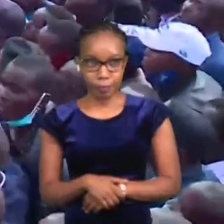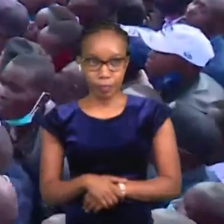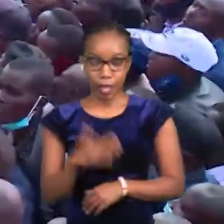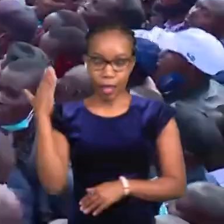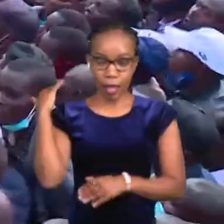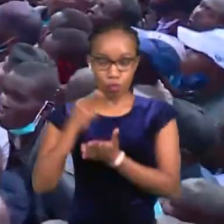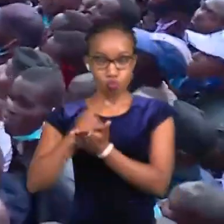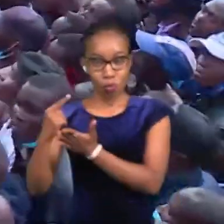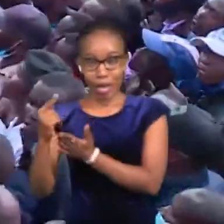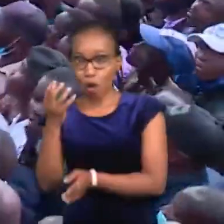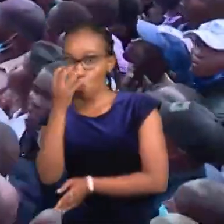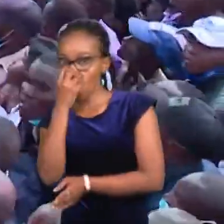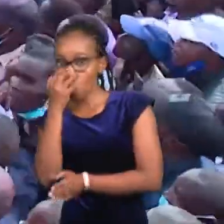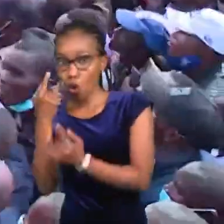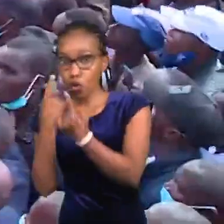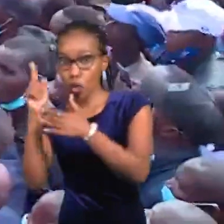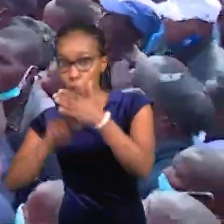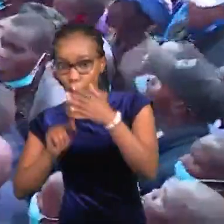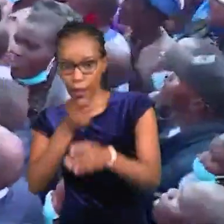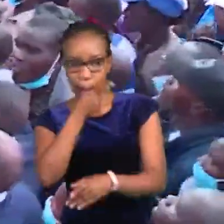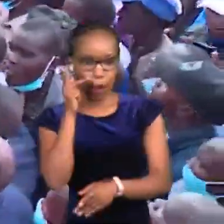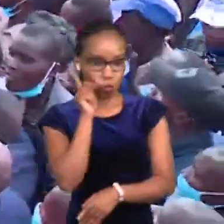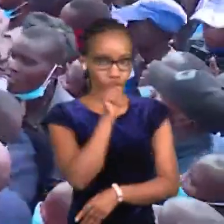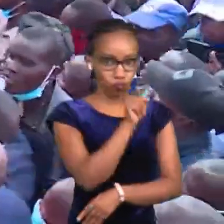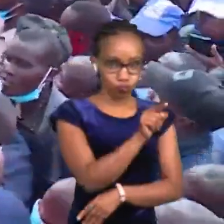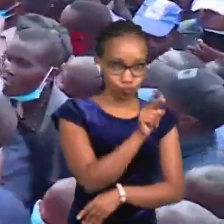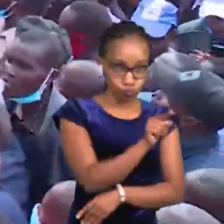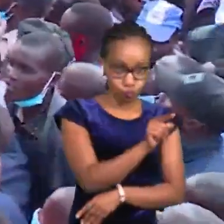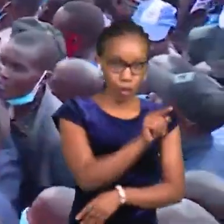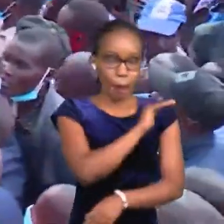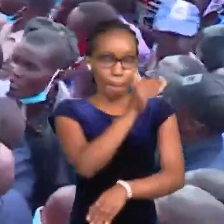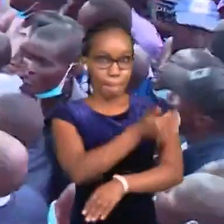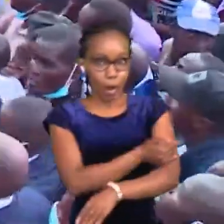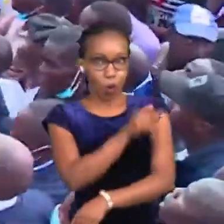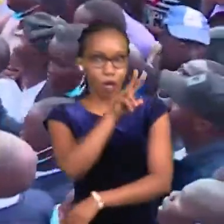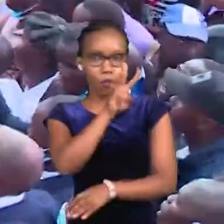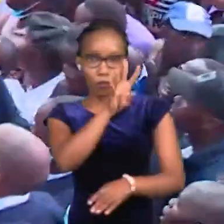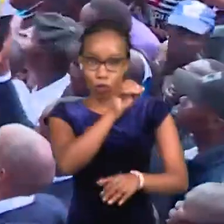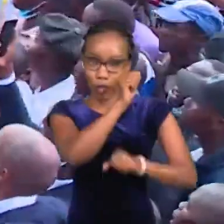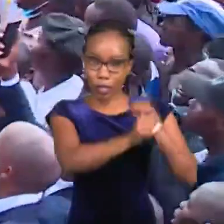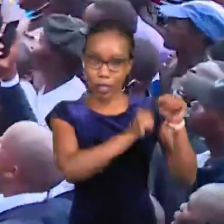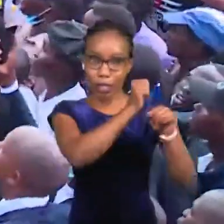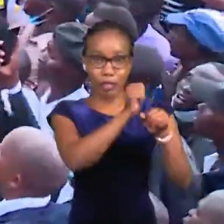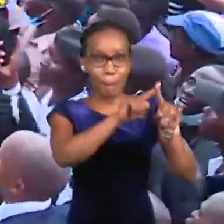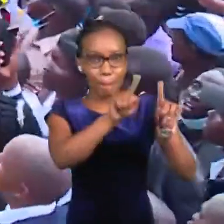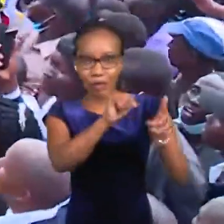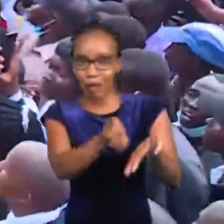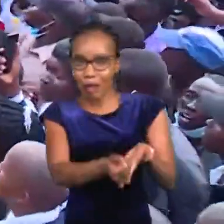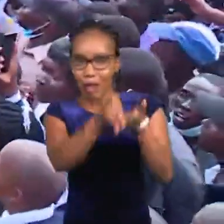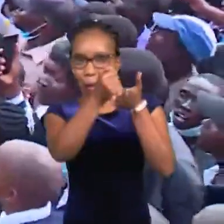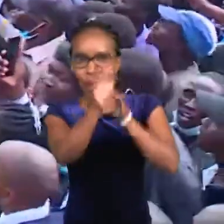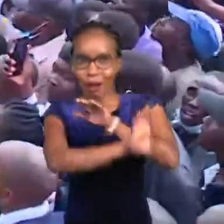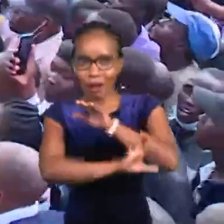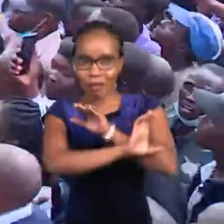Last week, the deputy president claimed that the former vice president had been in power for more than 40 years, but had not done anything tangible for the